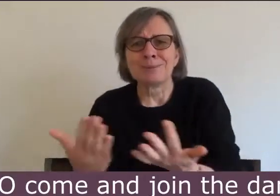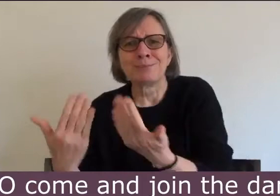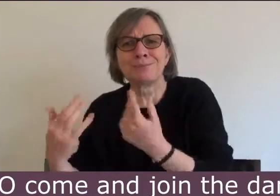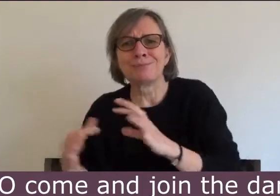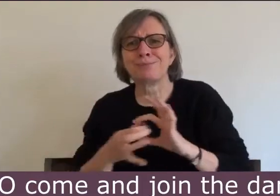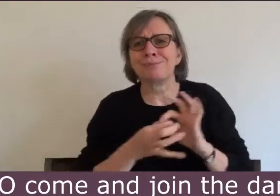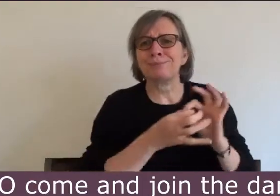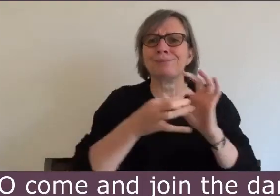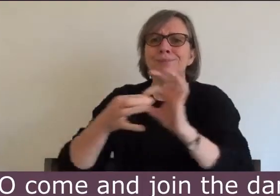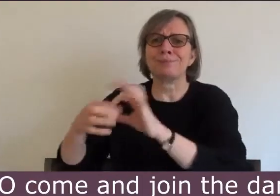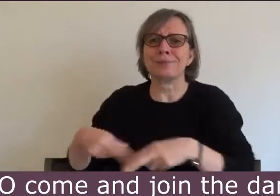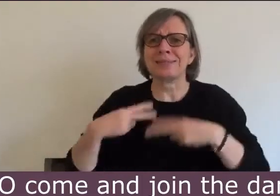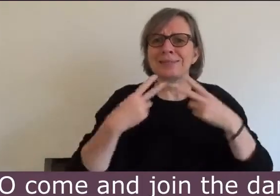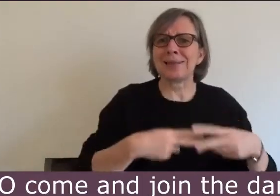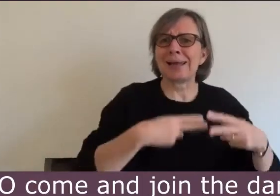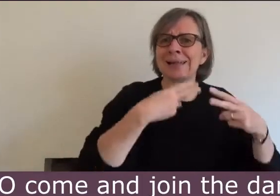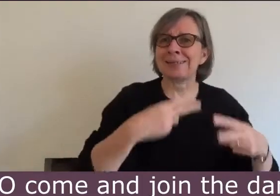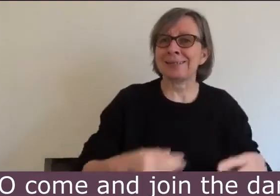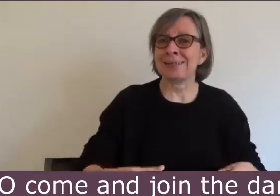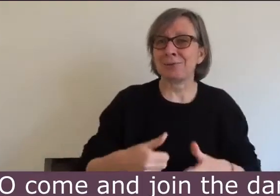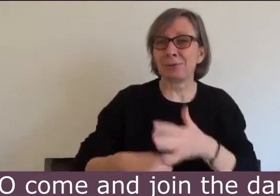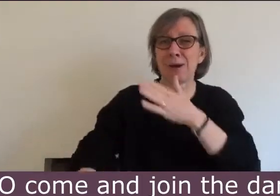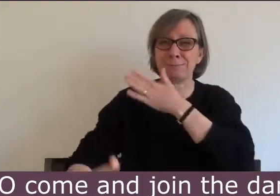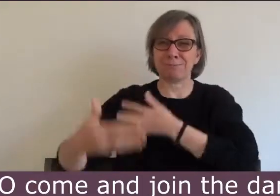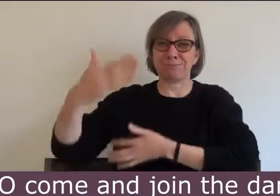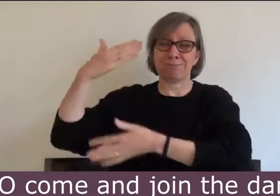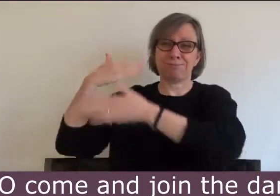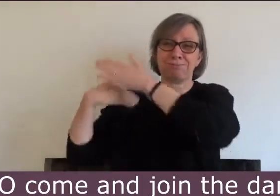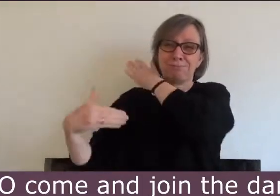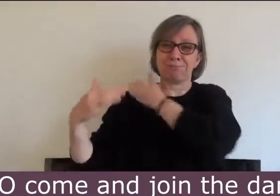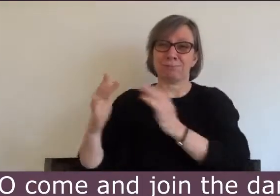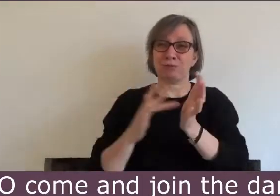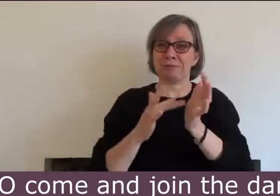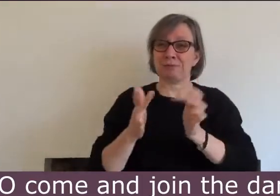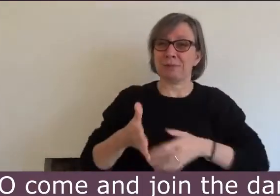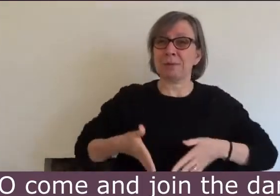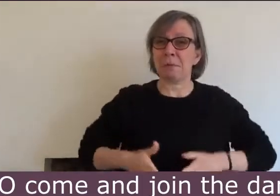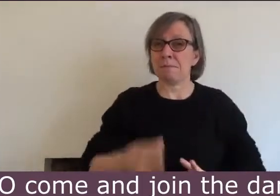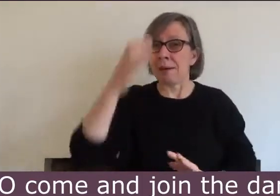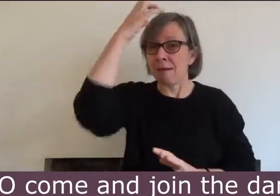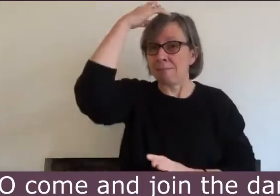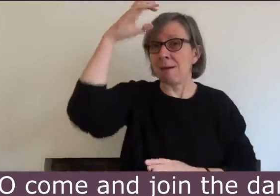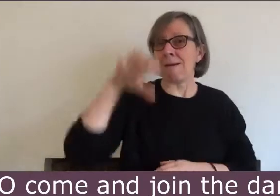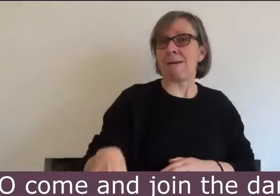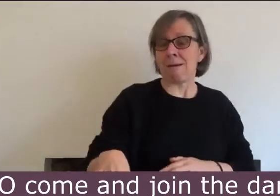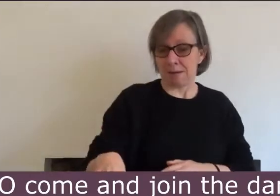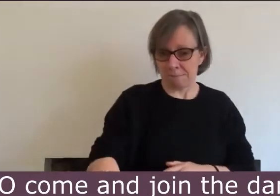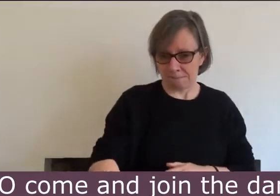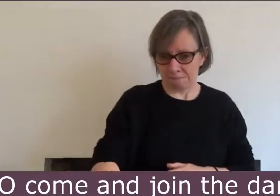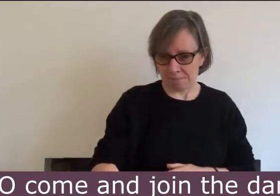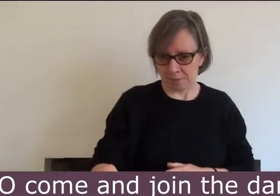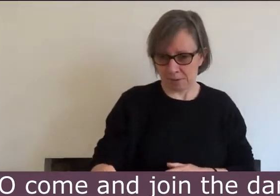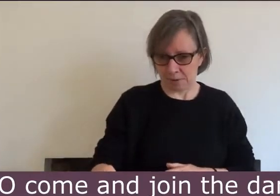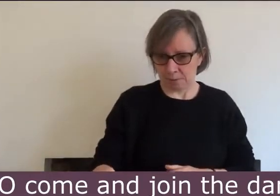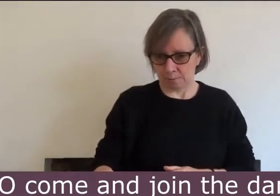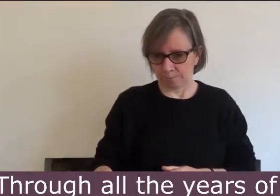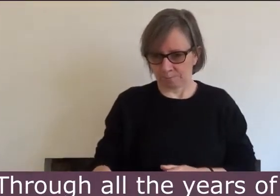Oh, come and join the dance that all began so long ago when Christ the Lord was born in Bethlehem.